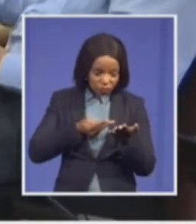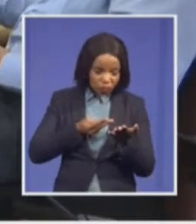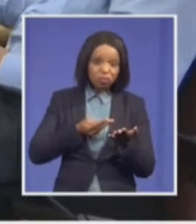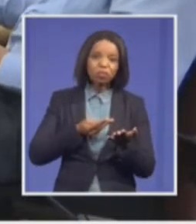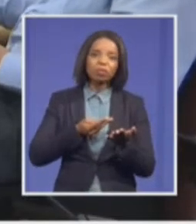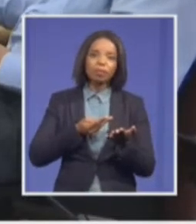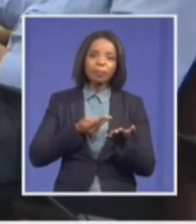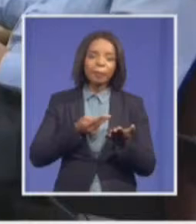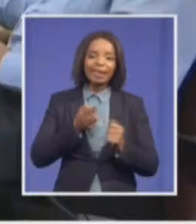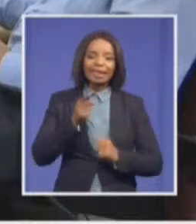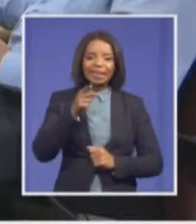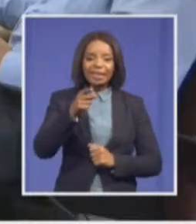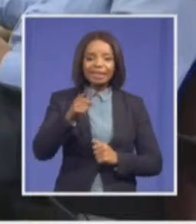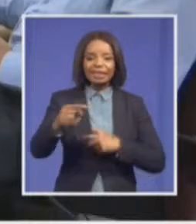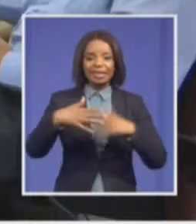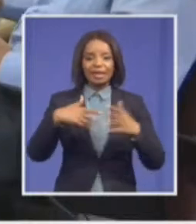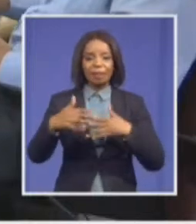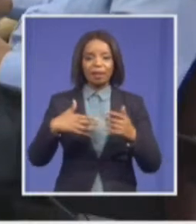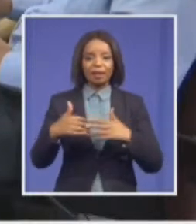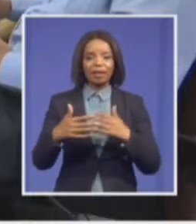3.